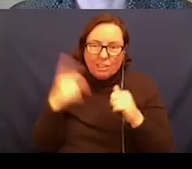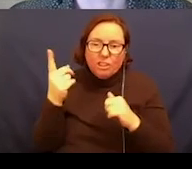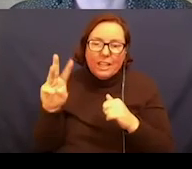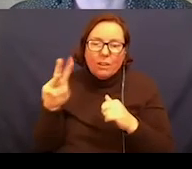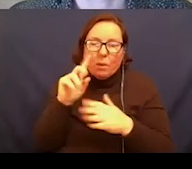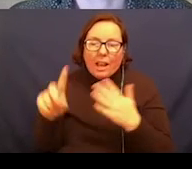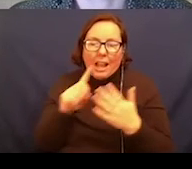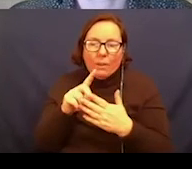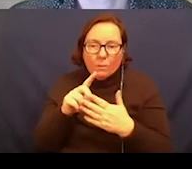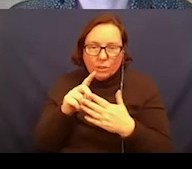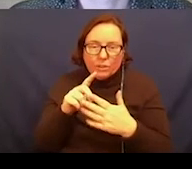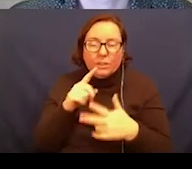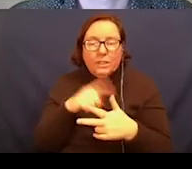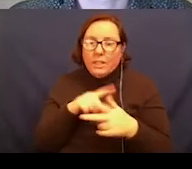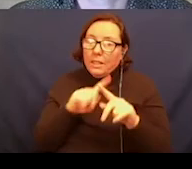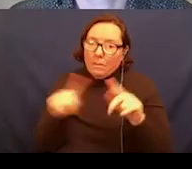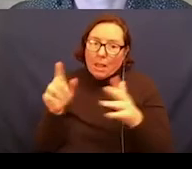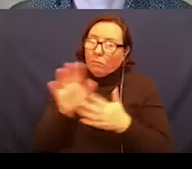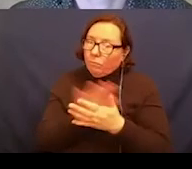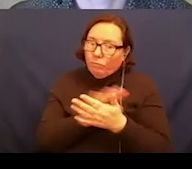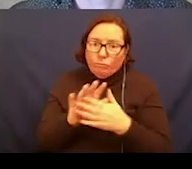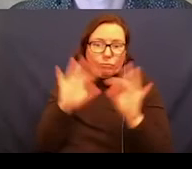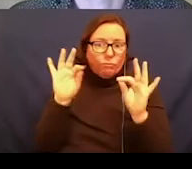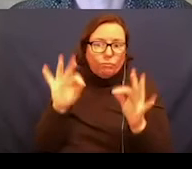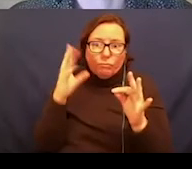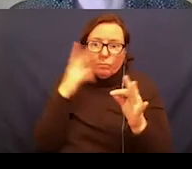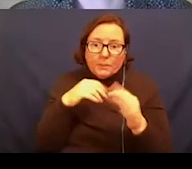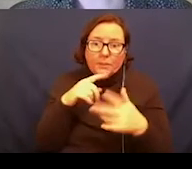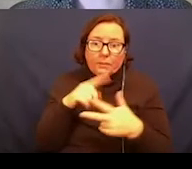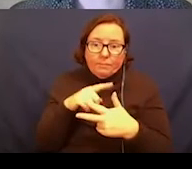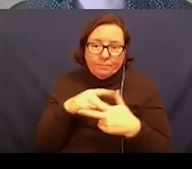and receive 100% renewable electricity.